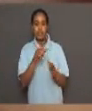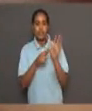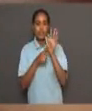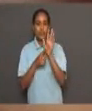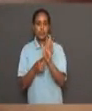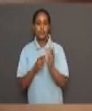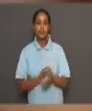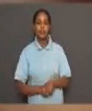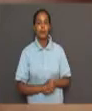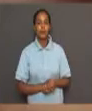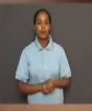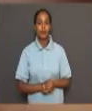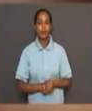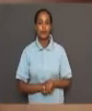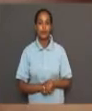this.